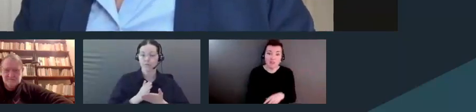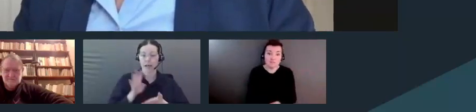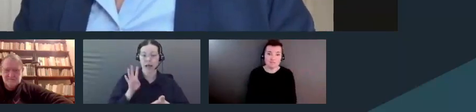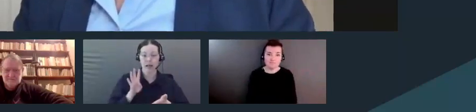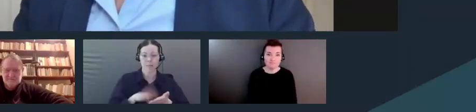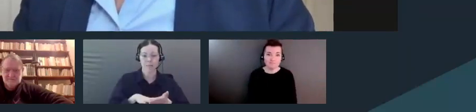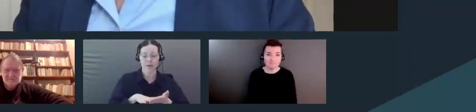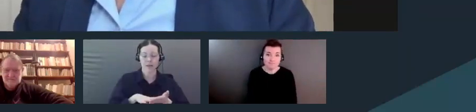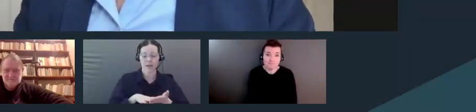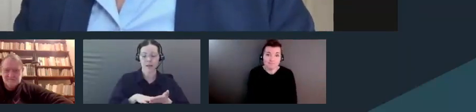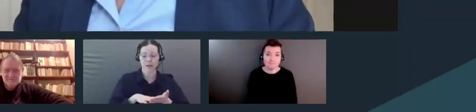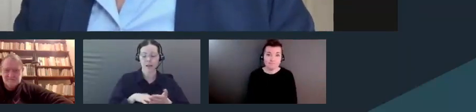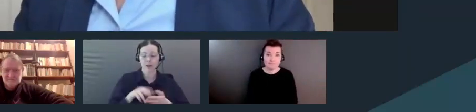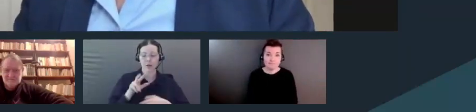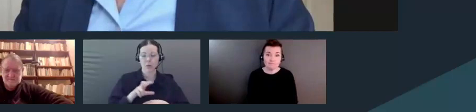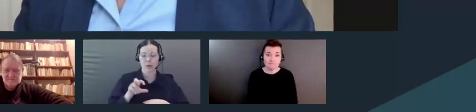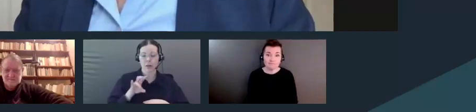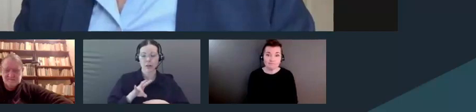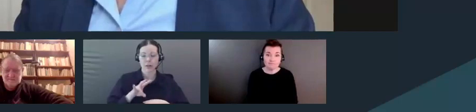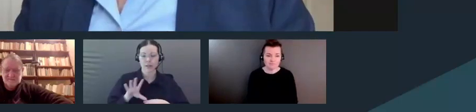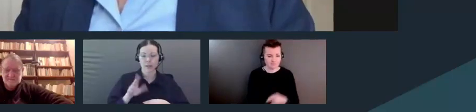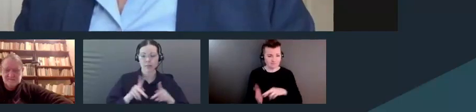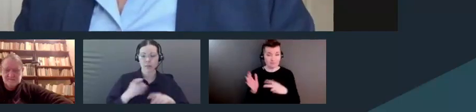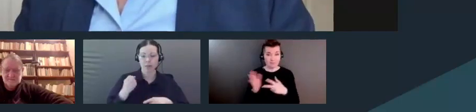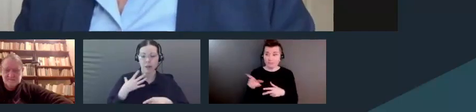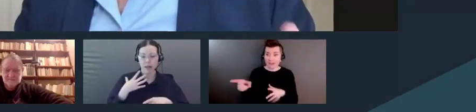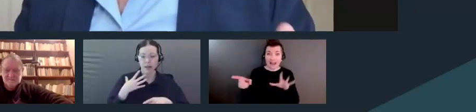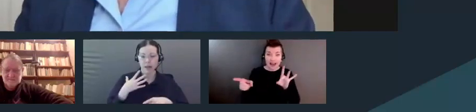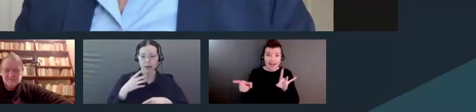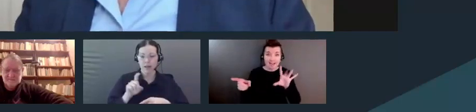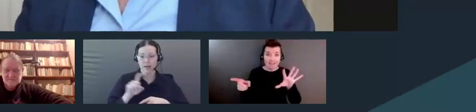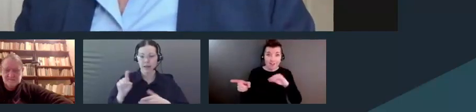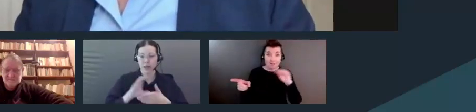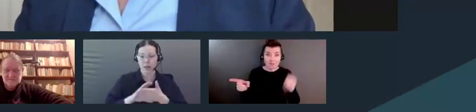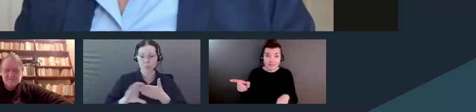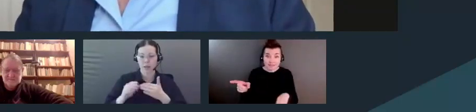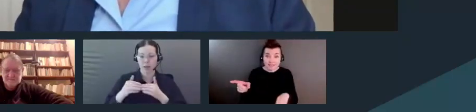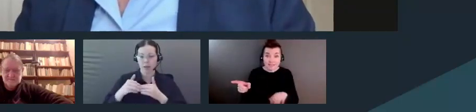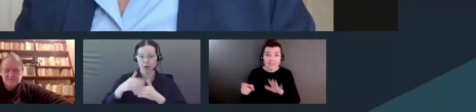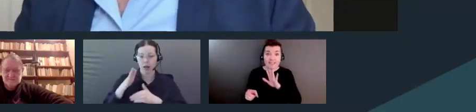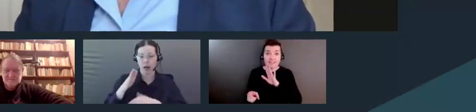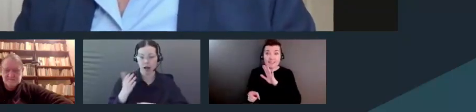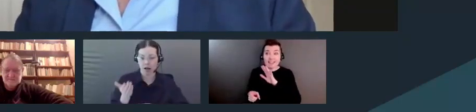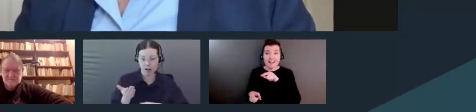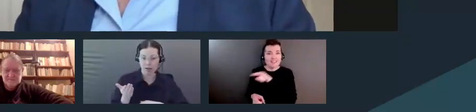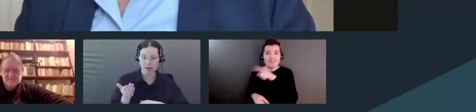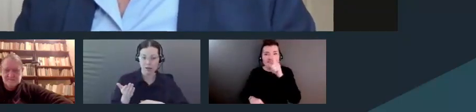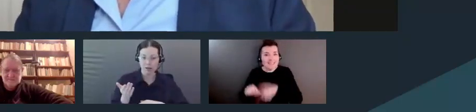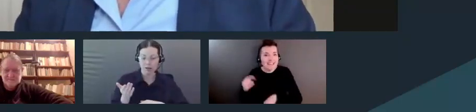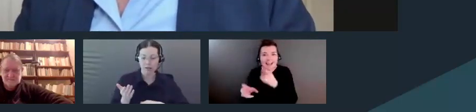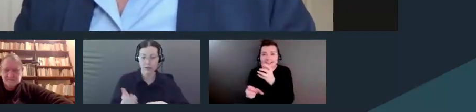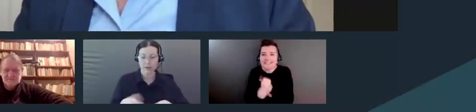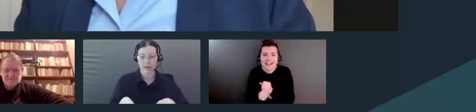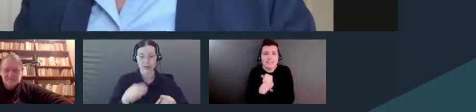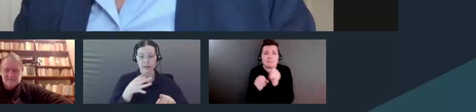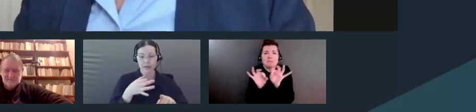The result is that the 85% Inuit majority in Nunavut get essential services in their own